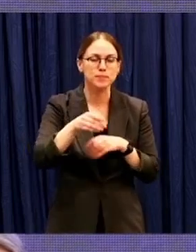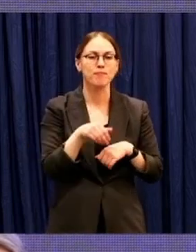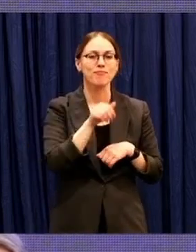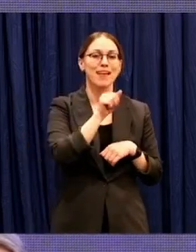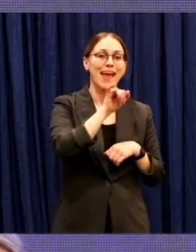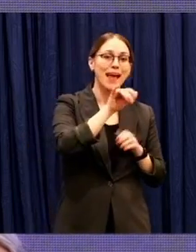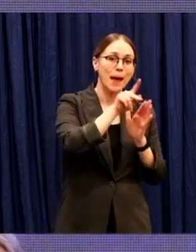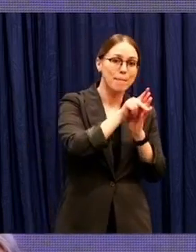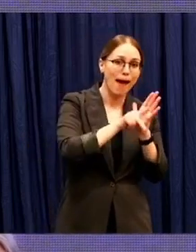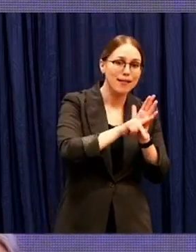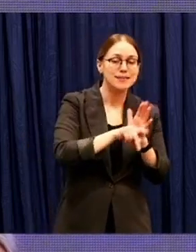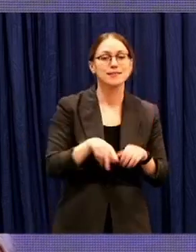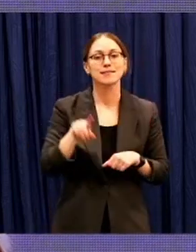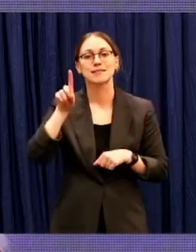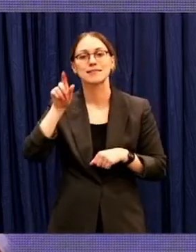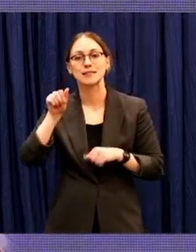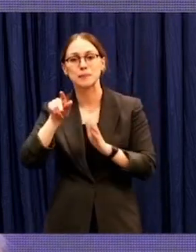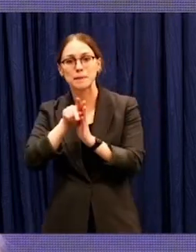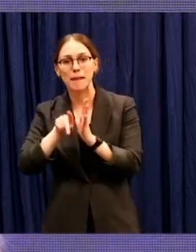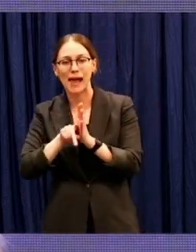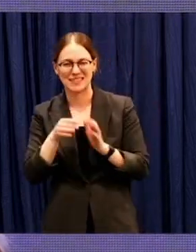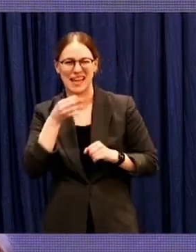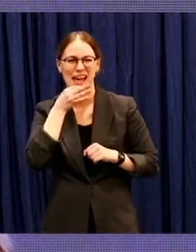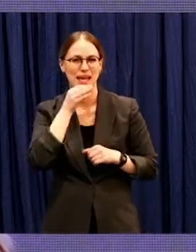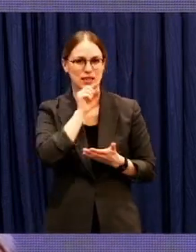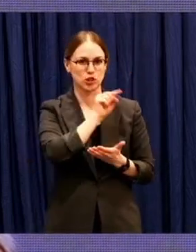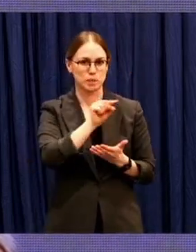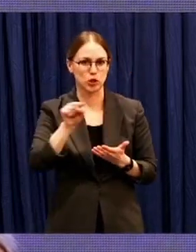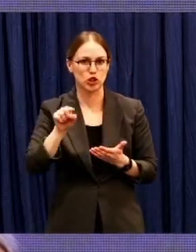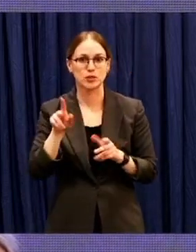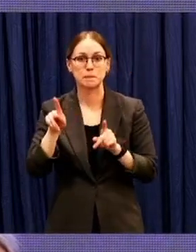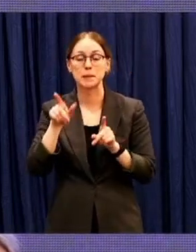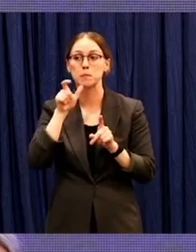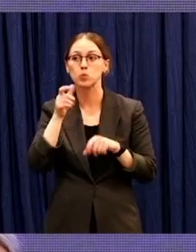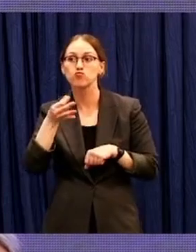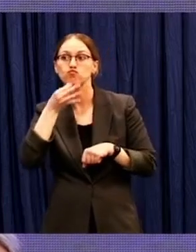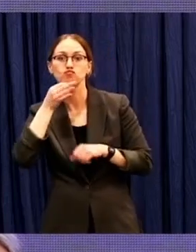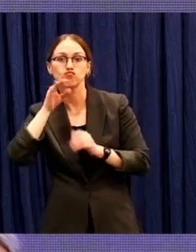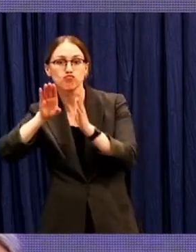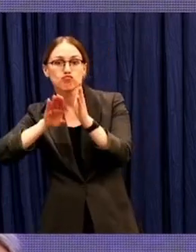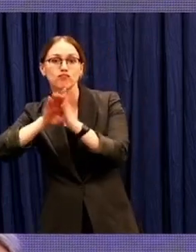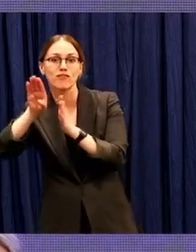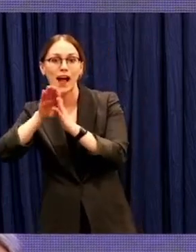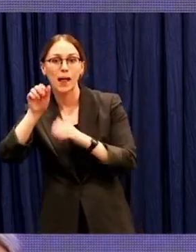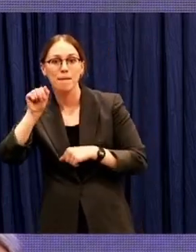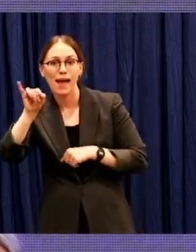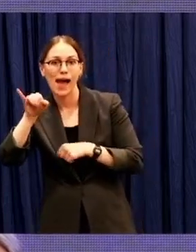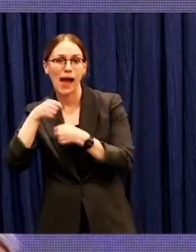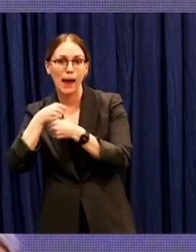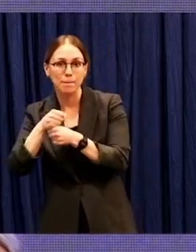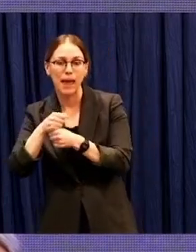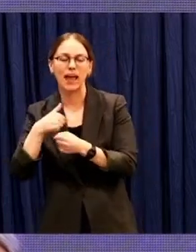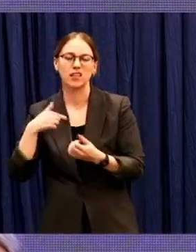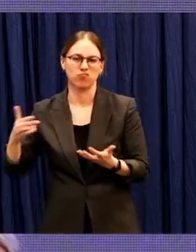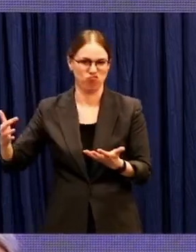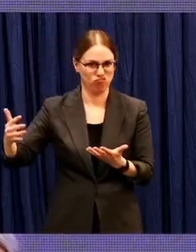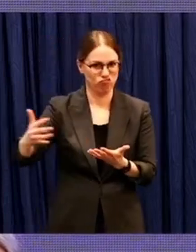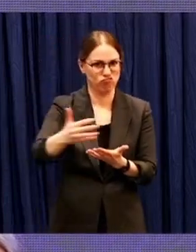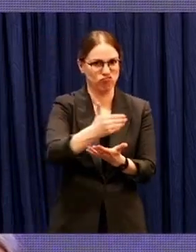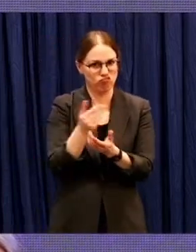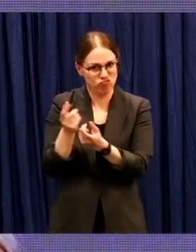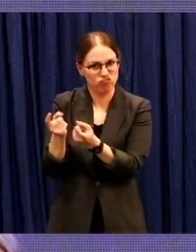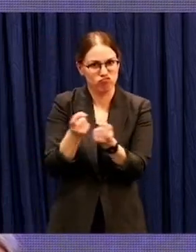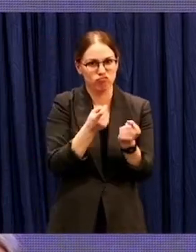disability policy, development of AI, and industry. And we asked a wide group of experts to